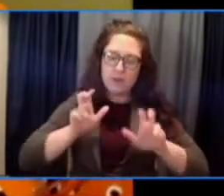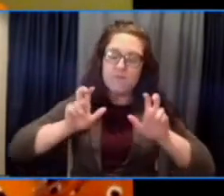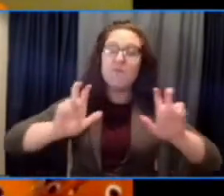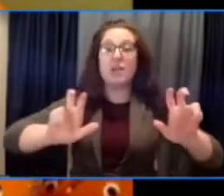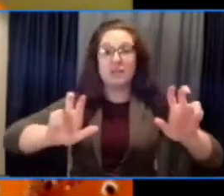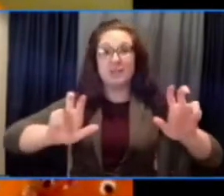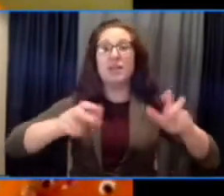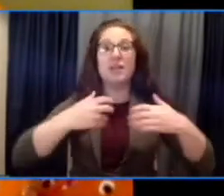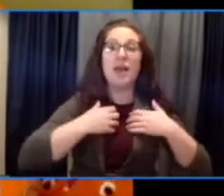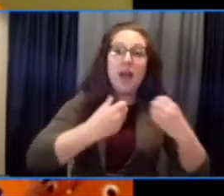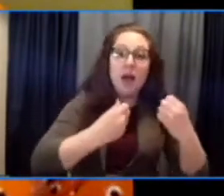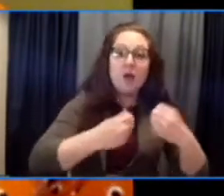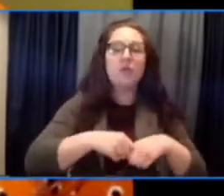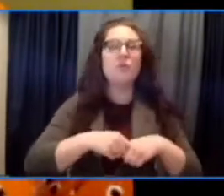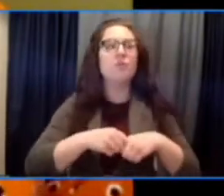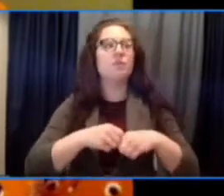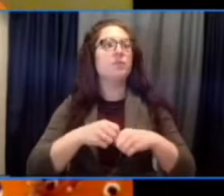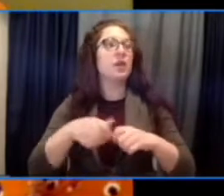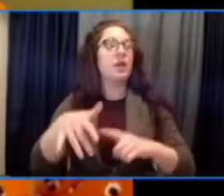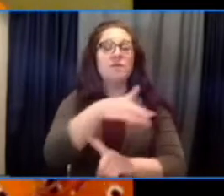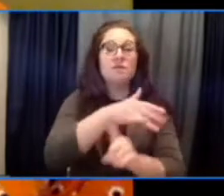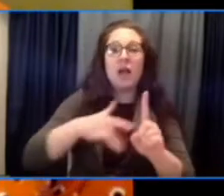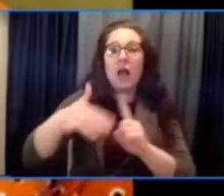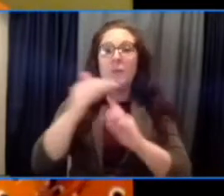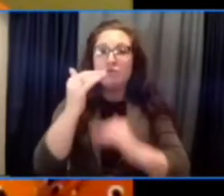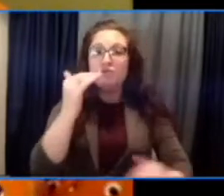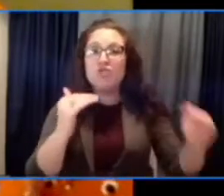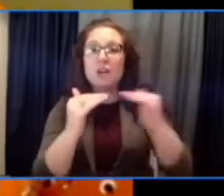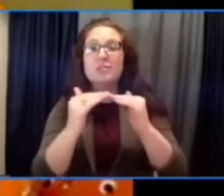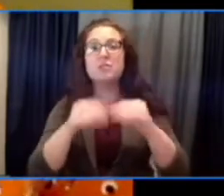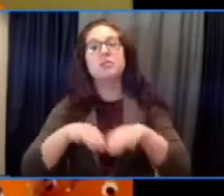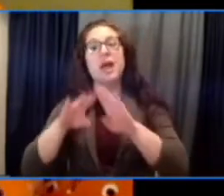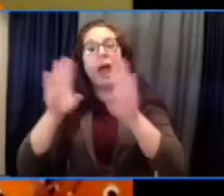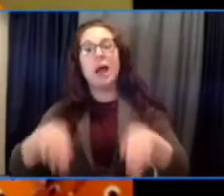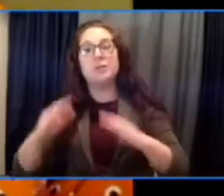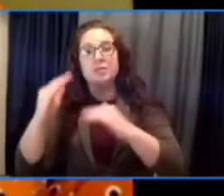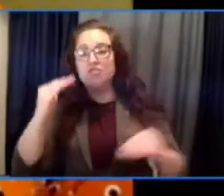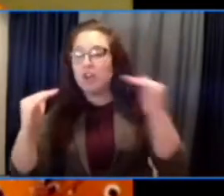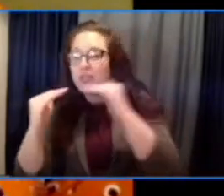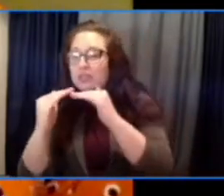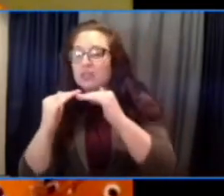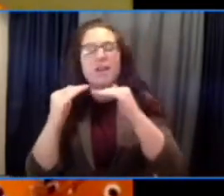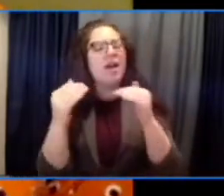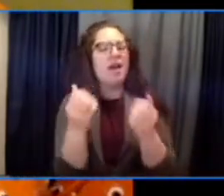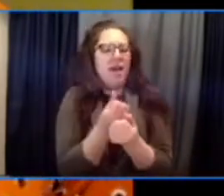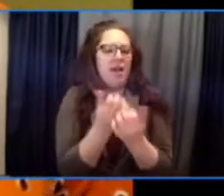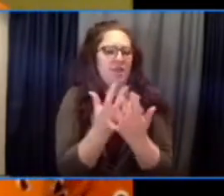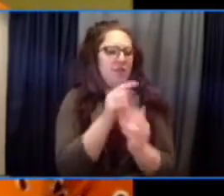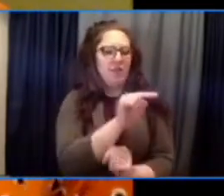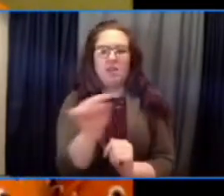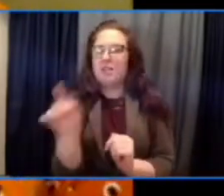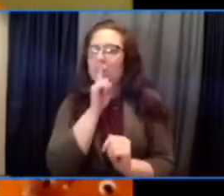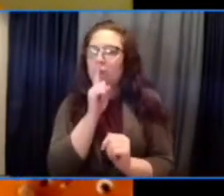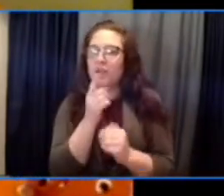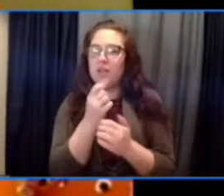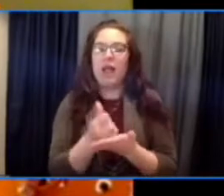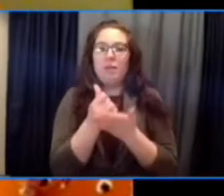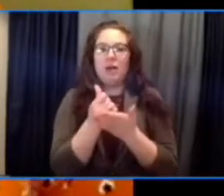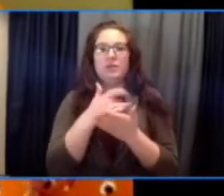environmental justice, housing justice, and all the other things that really keep us secure. Once again, we